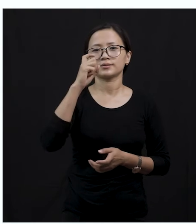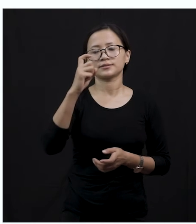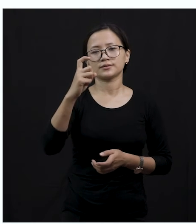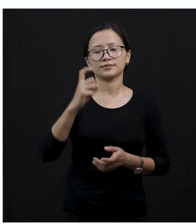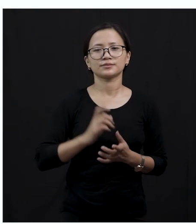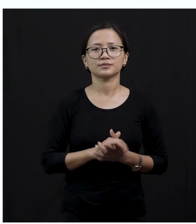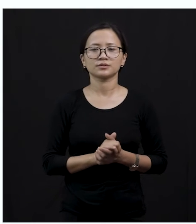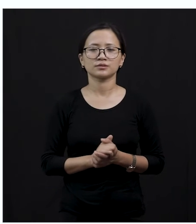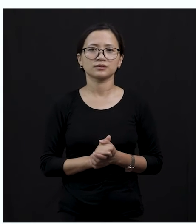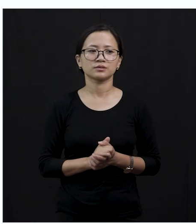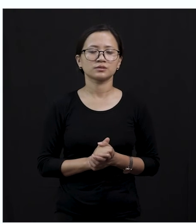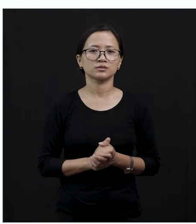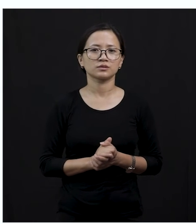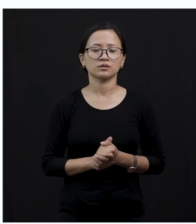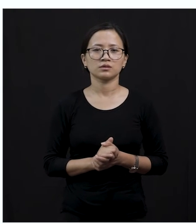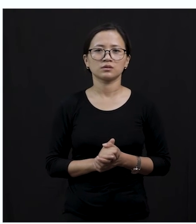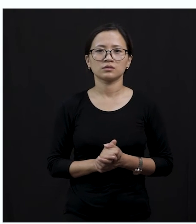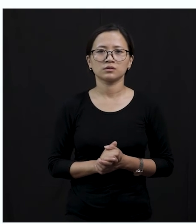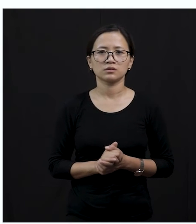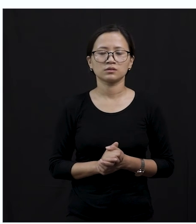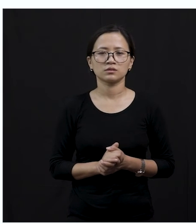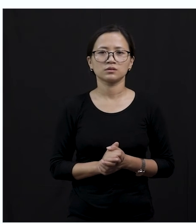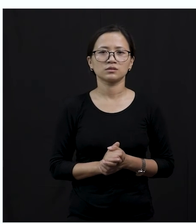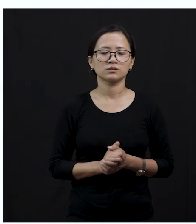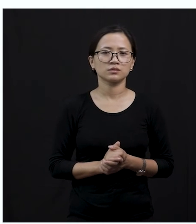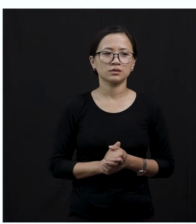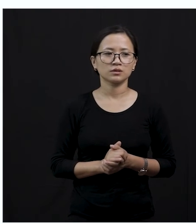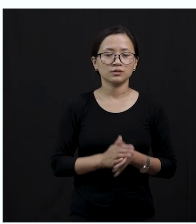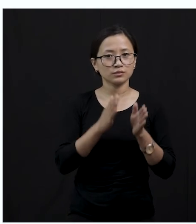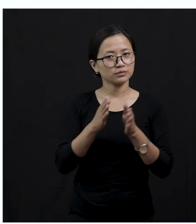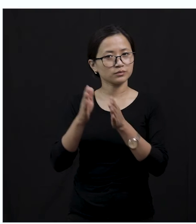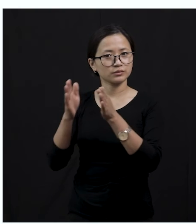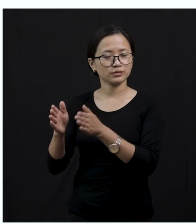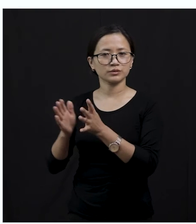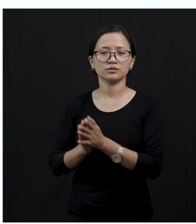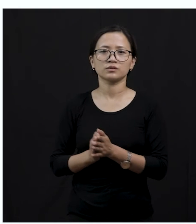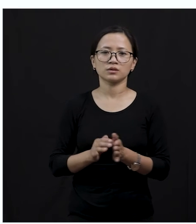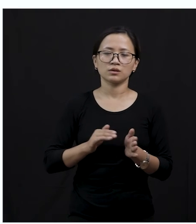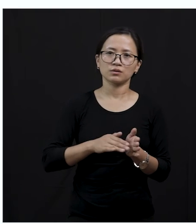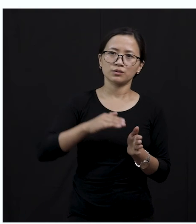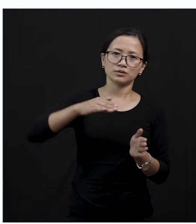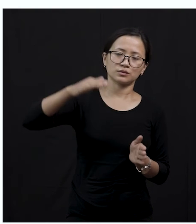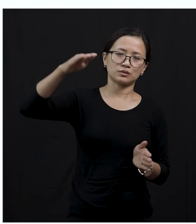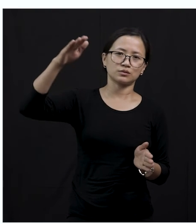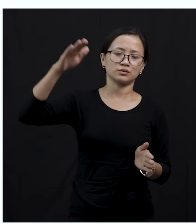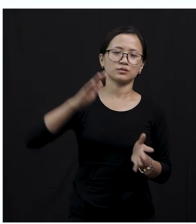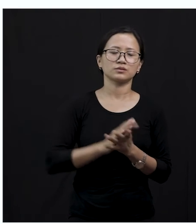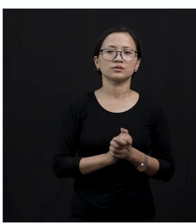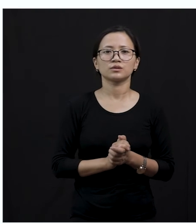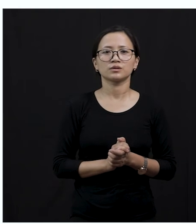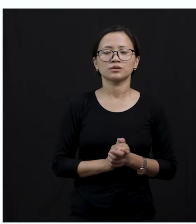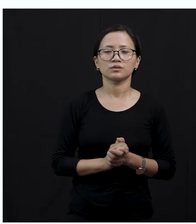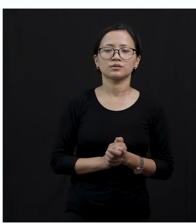6, and finally the biggest number 7. So since we arranged it in rising order,